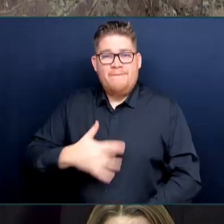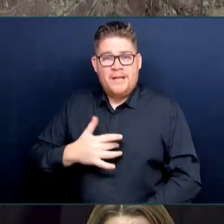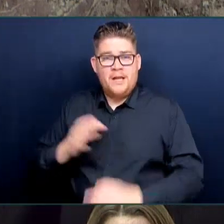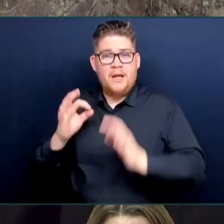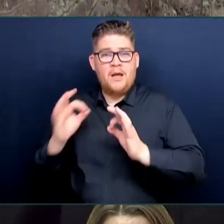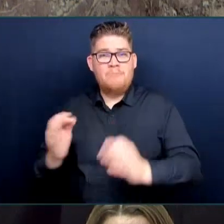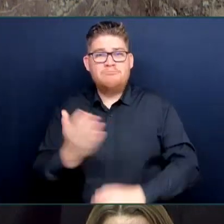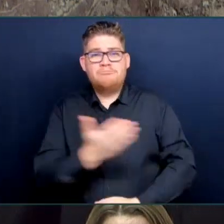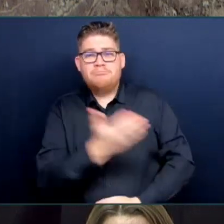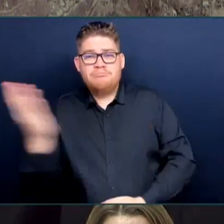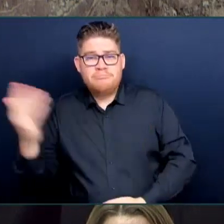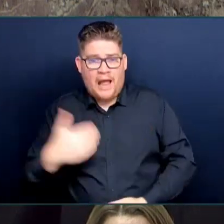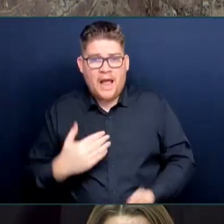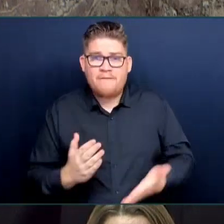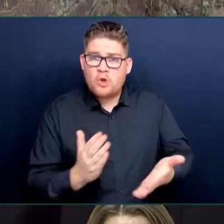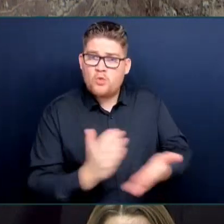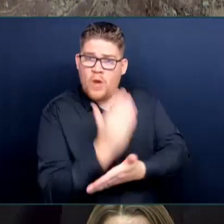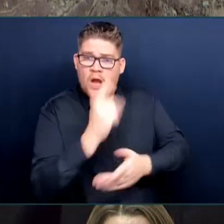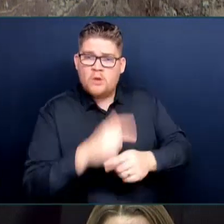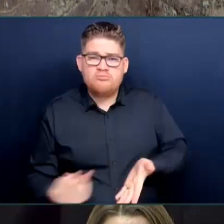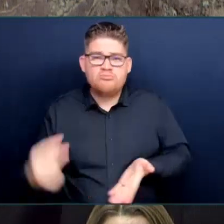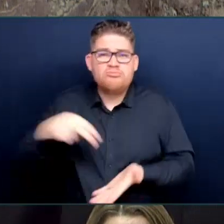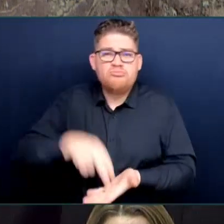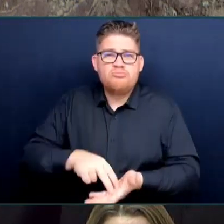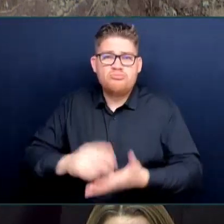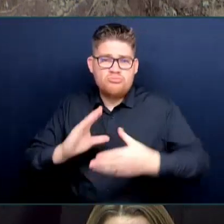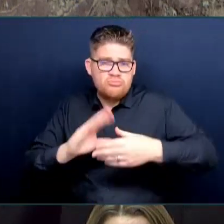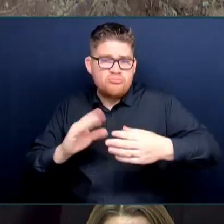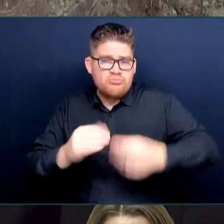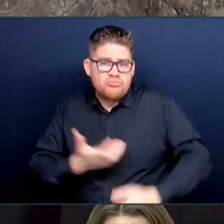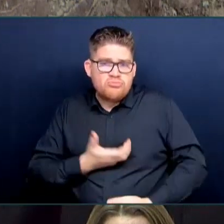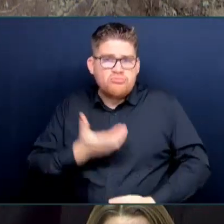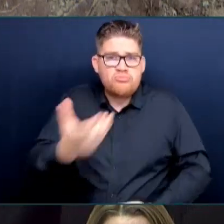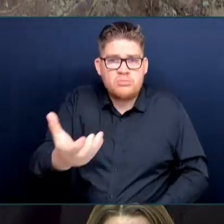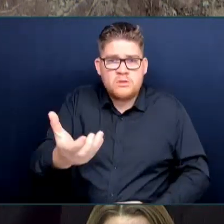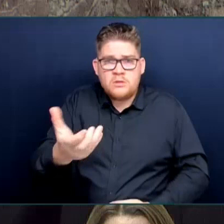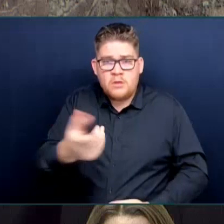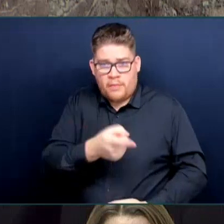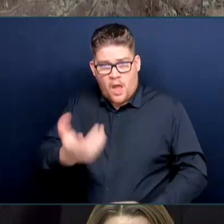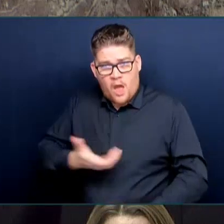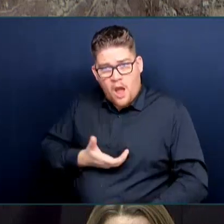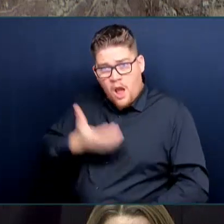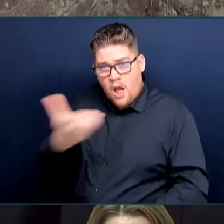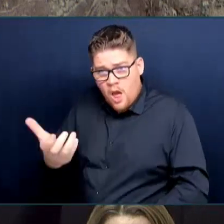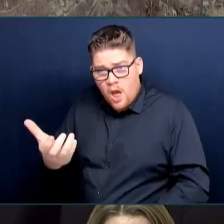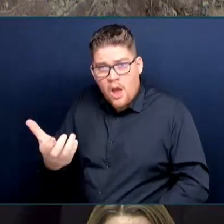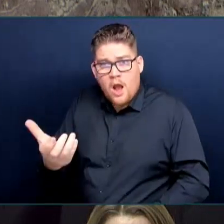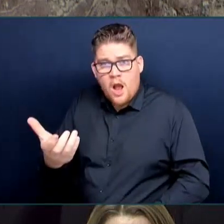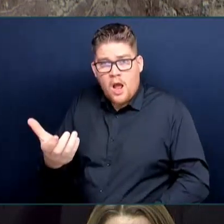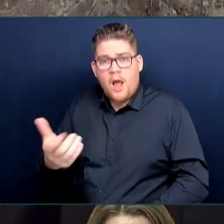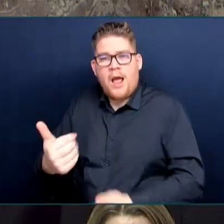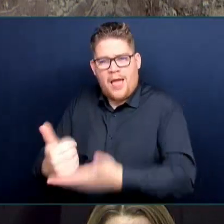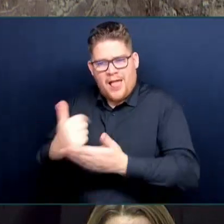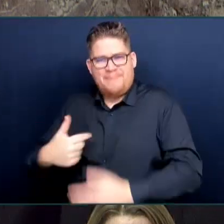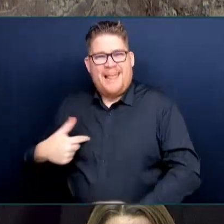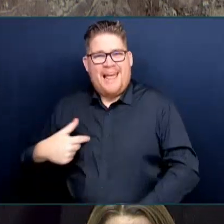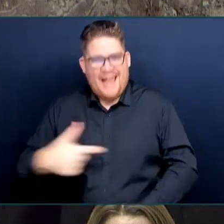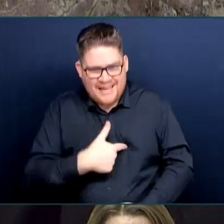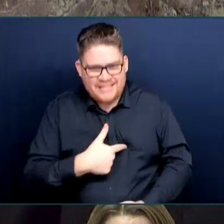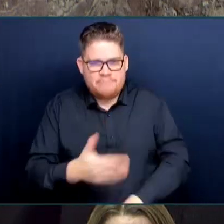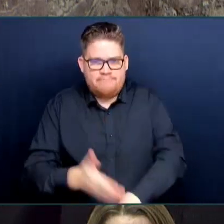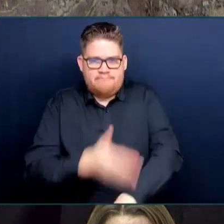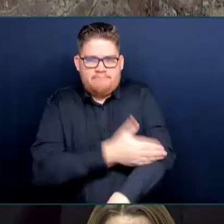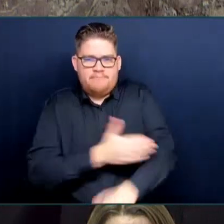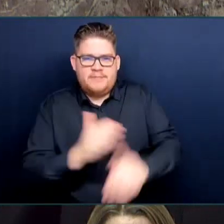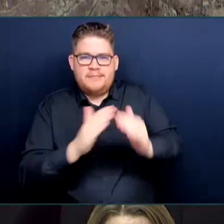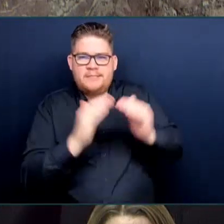right to speak out. Their speaking out makes the public healthcare system better. But when senior doctors do